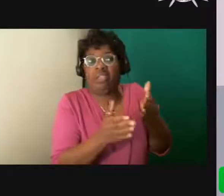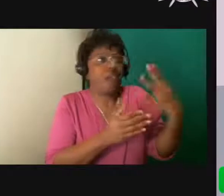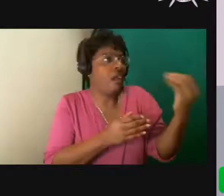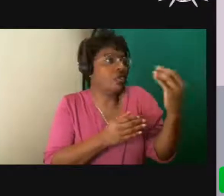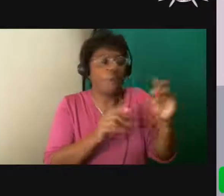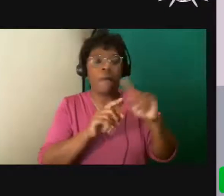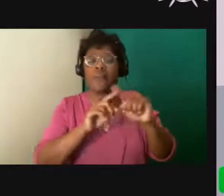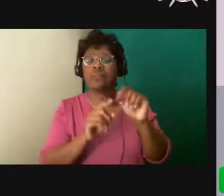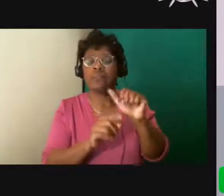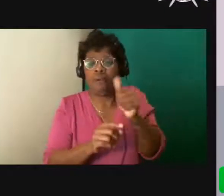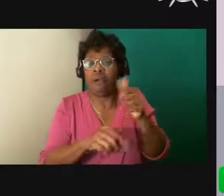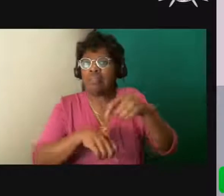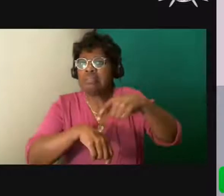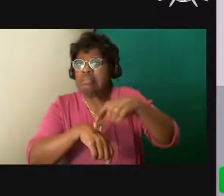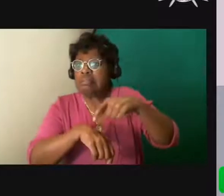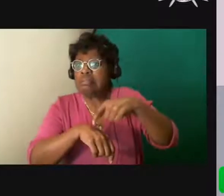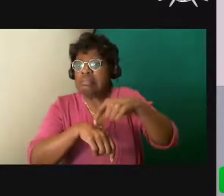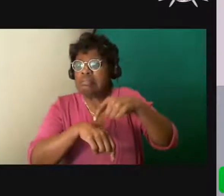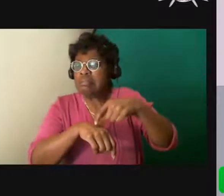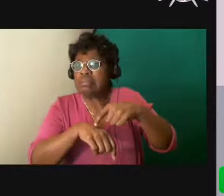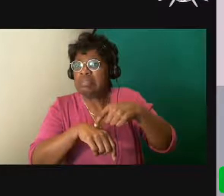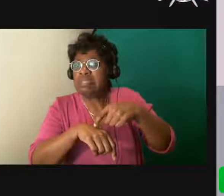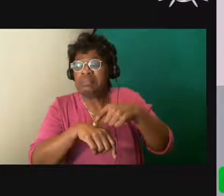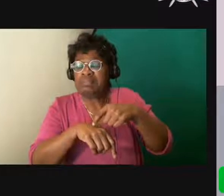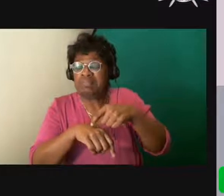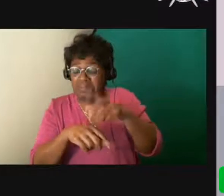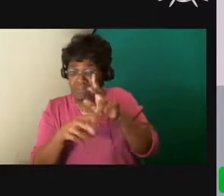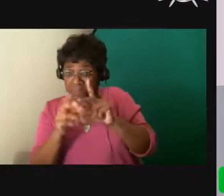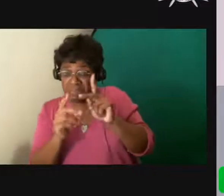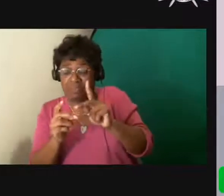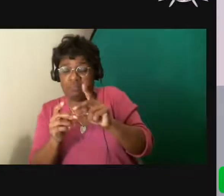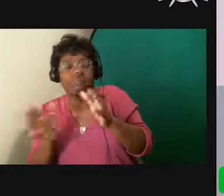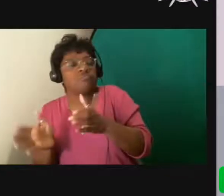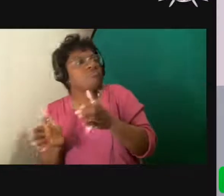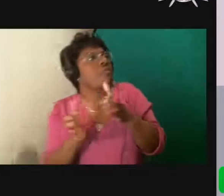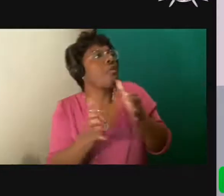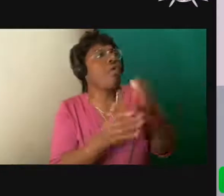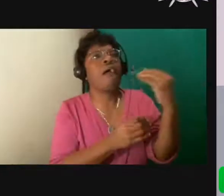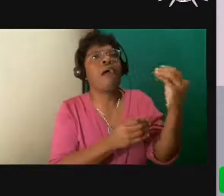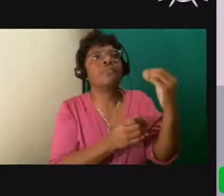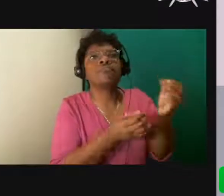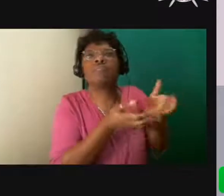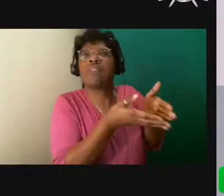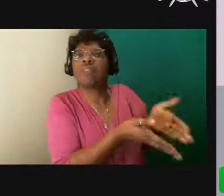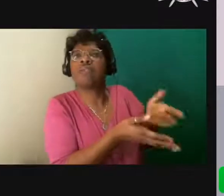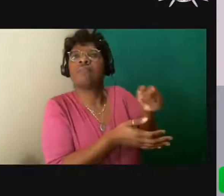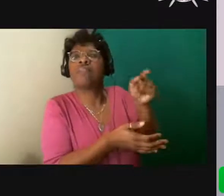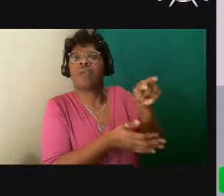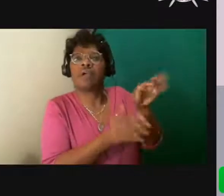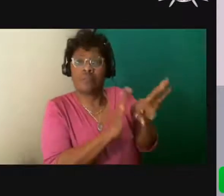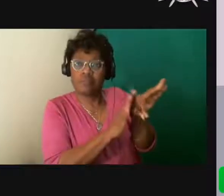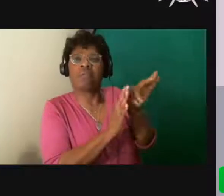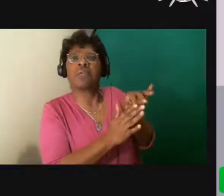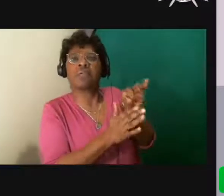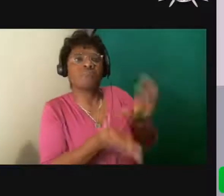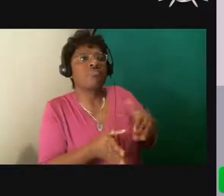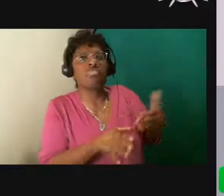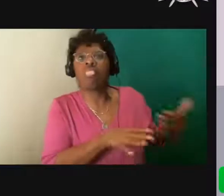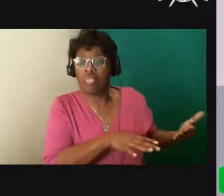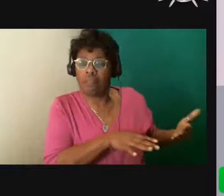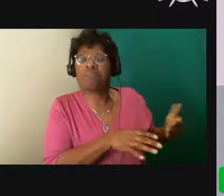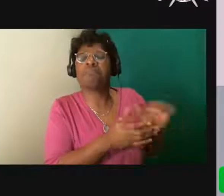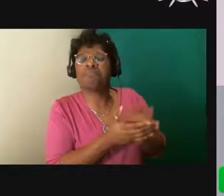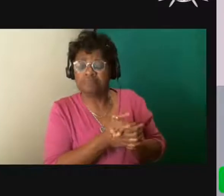other times I didn't, but I never said thank you. So I want to publicly thank the trustees and all of those that contribute to